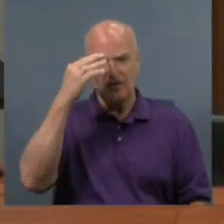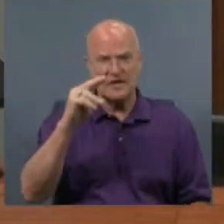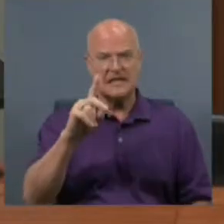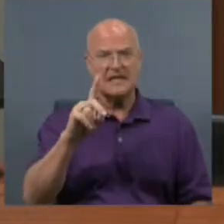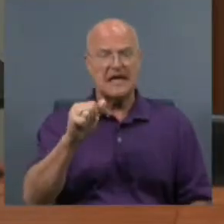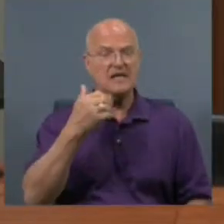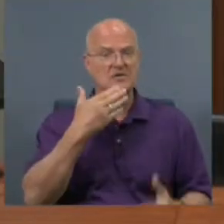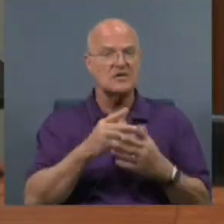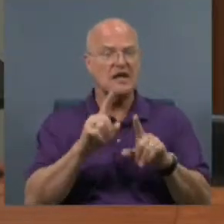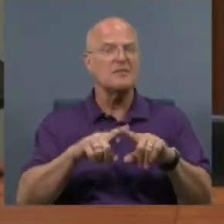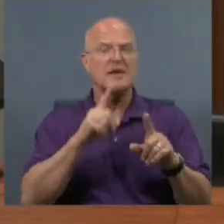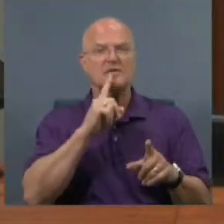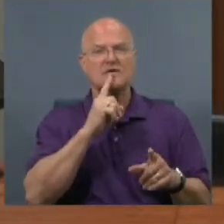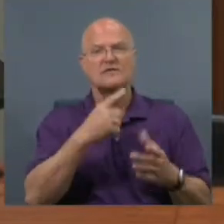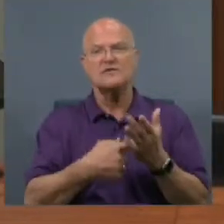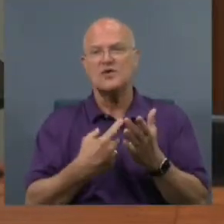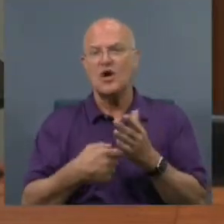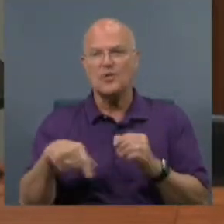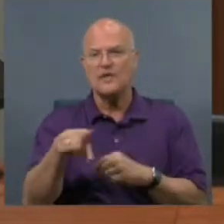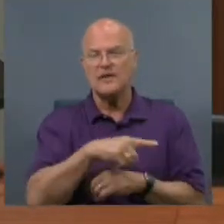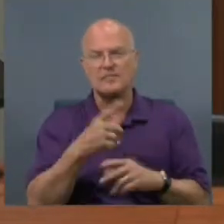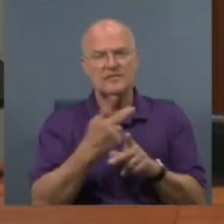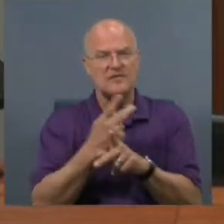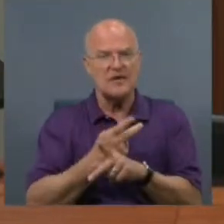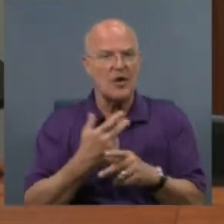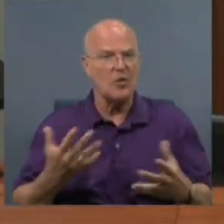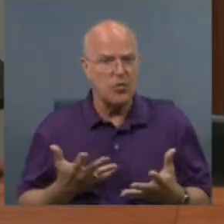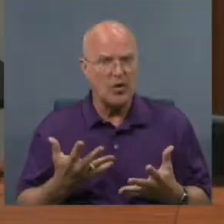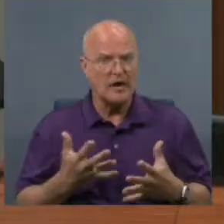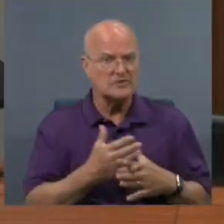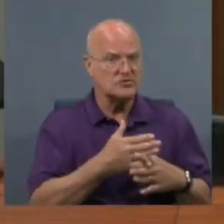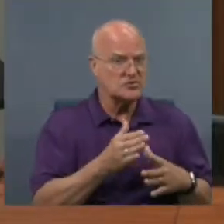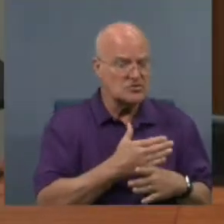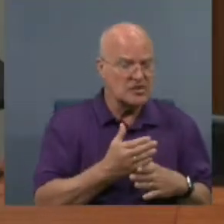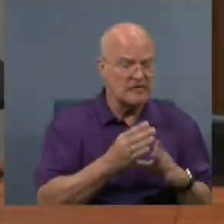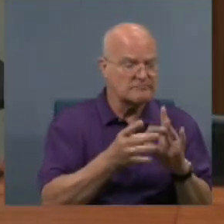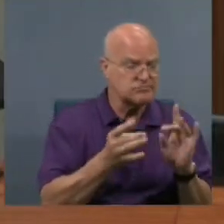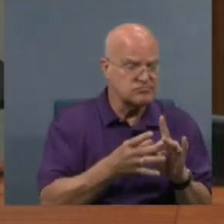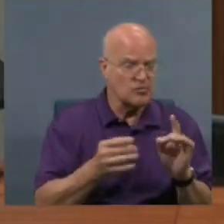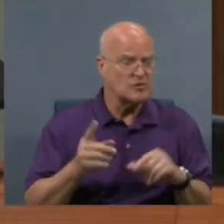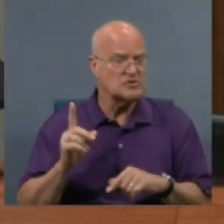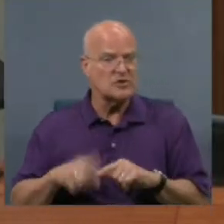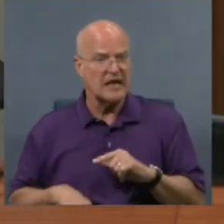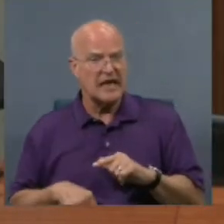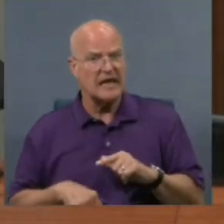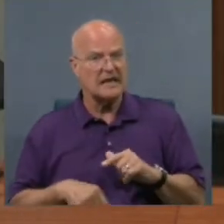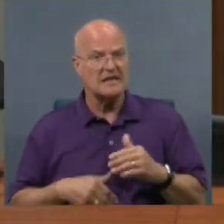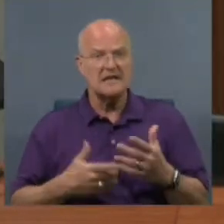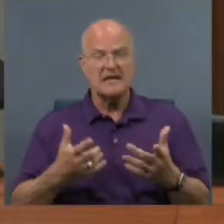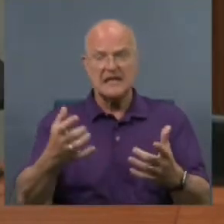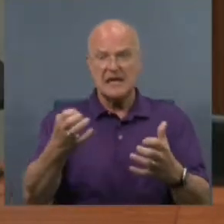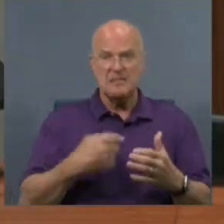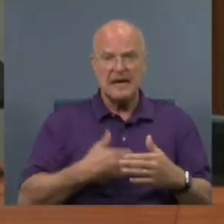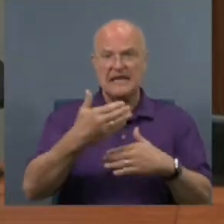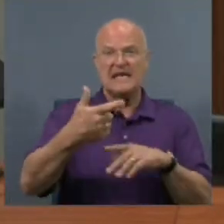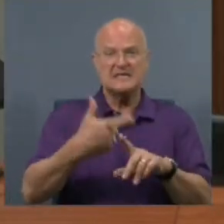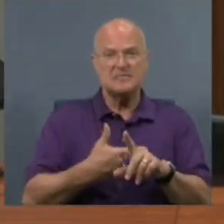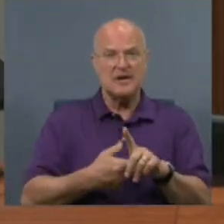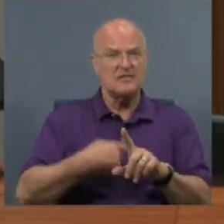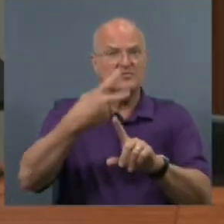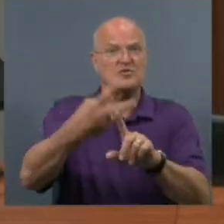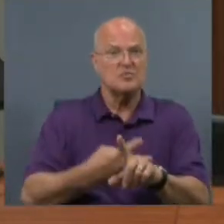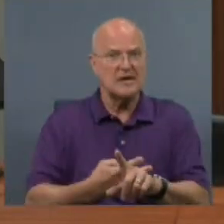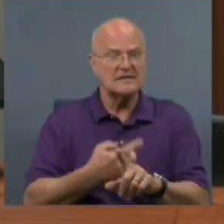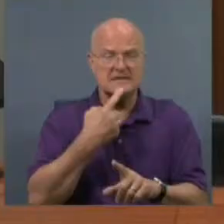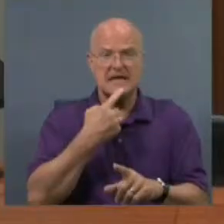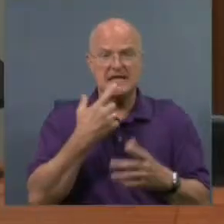but I'm sure if you talk to them, you can figure out what you can share, what you can't. If y'all want to do that and come back next month or the month after and say, here's